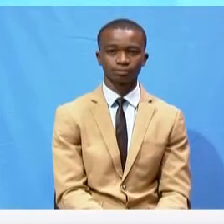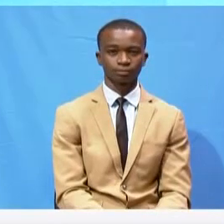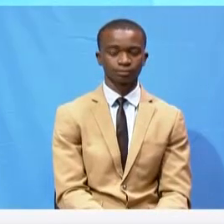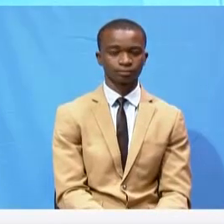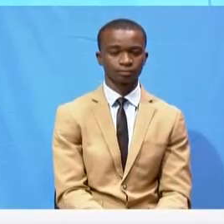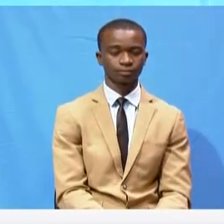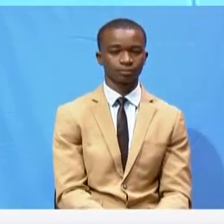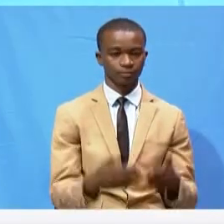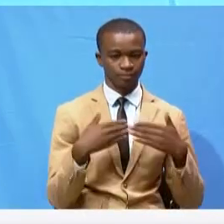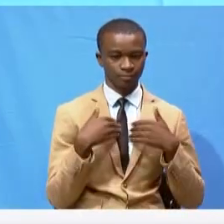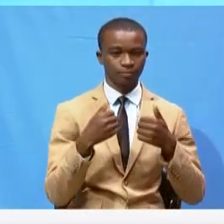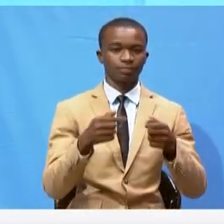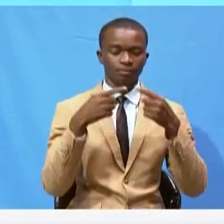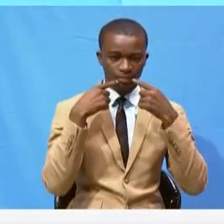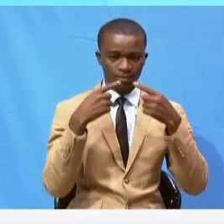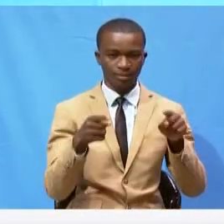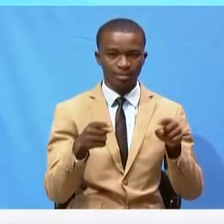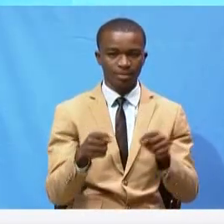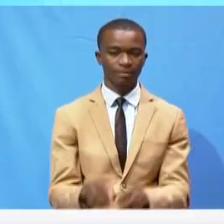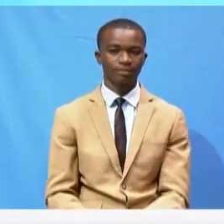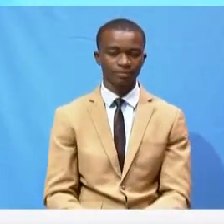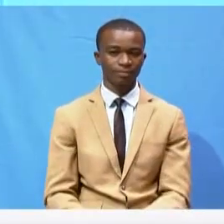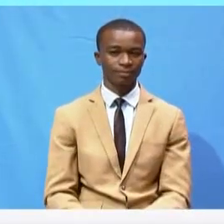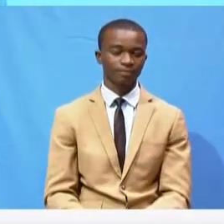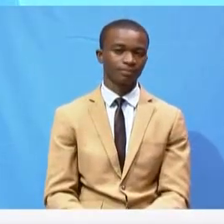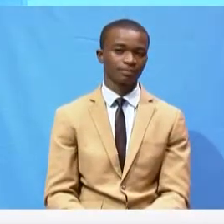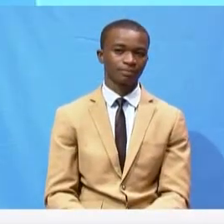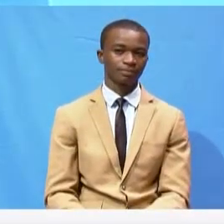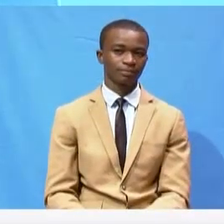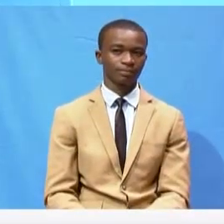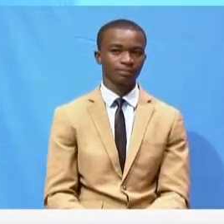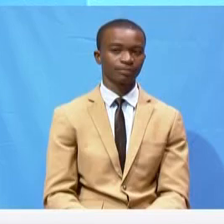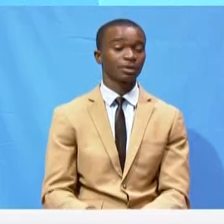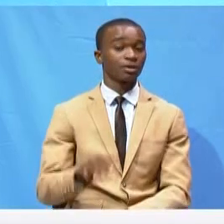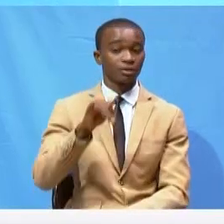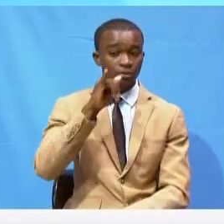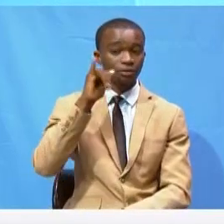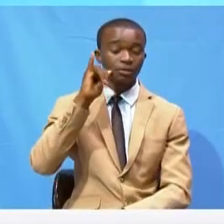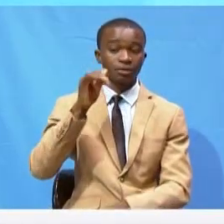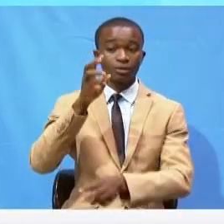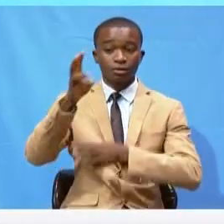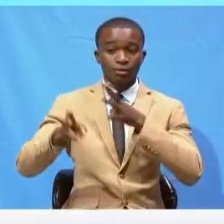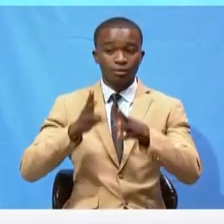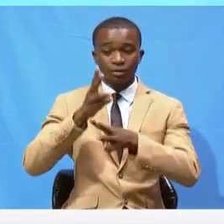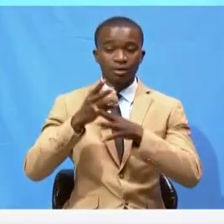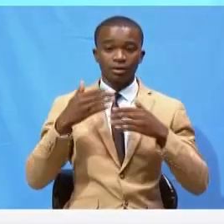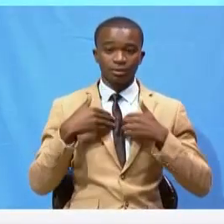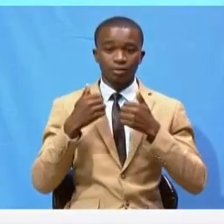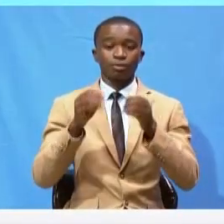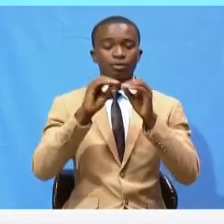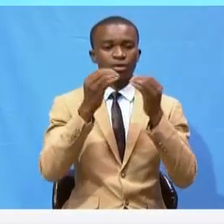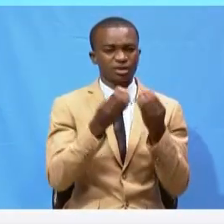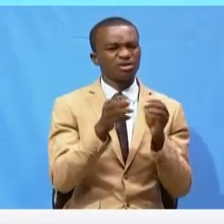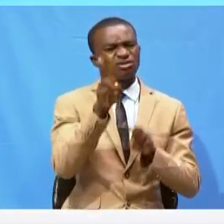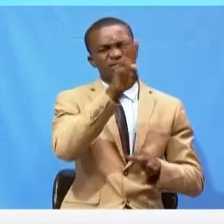More in health news, a team of officials from the World Health Organization yesterday conducted a tour of the